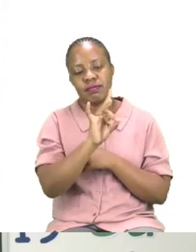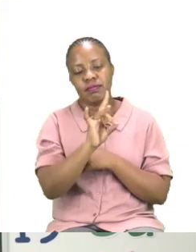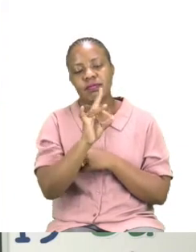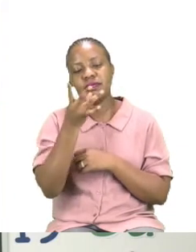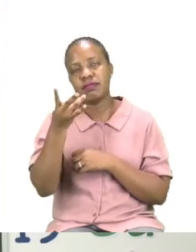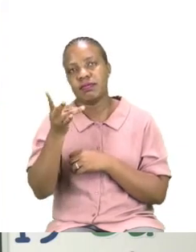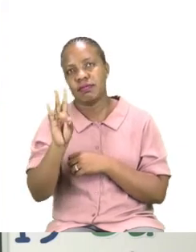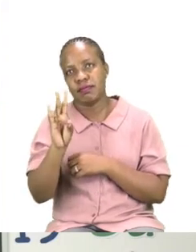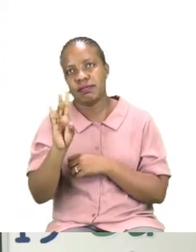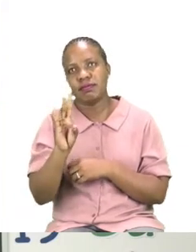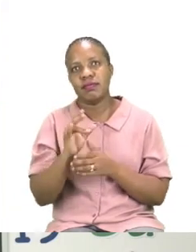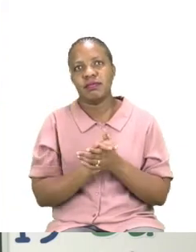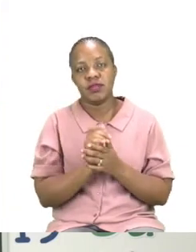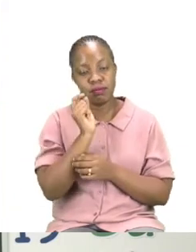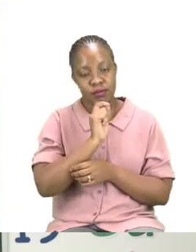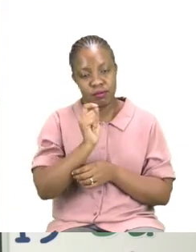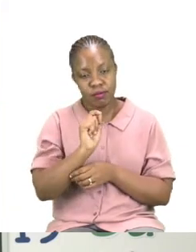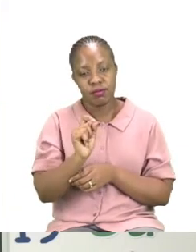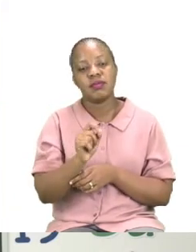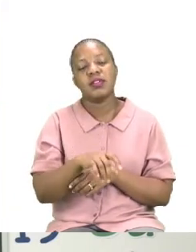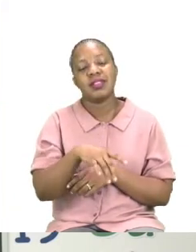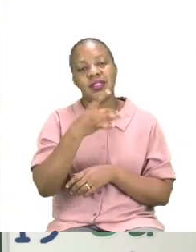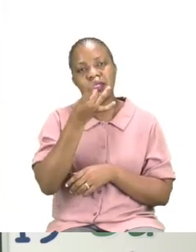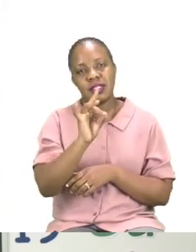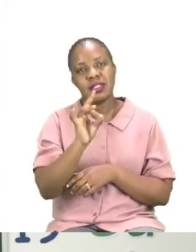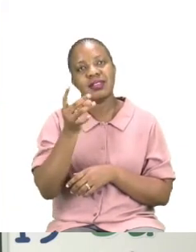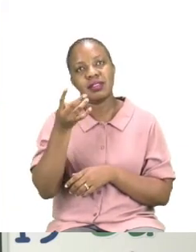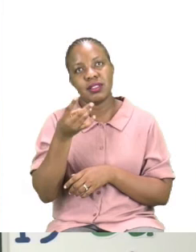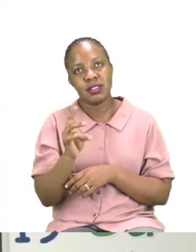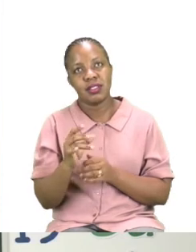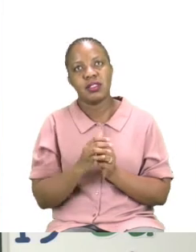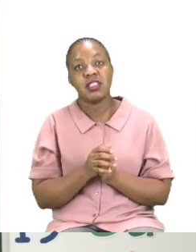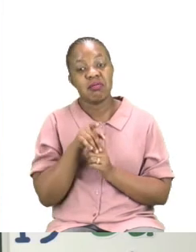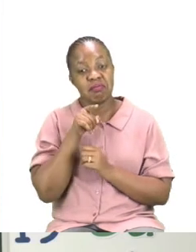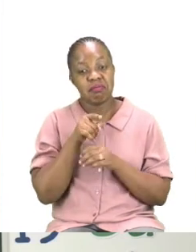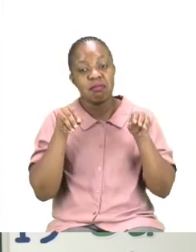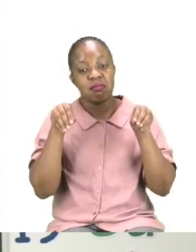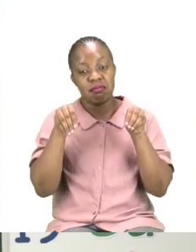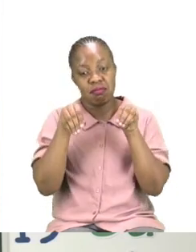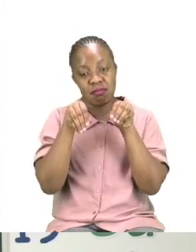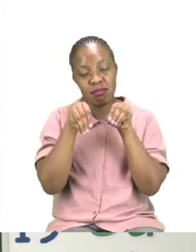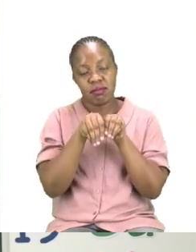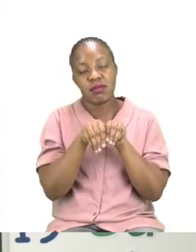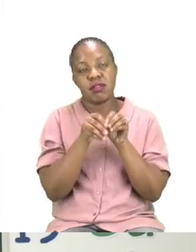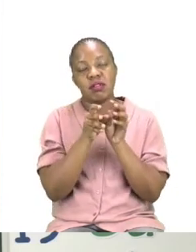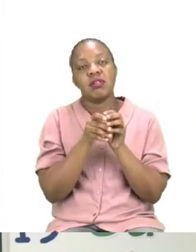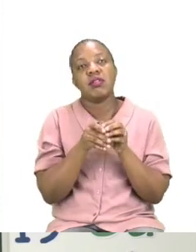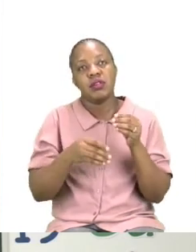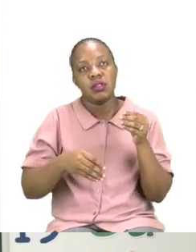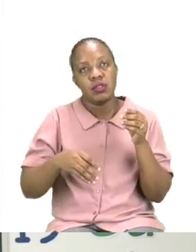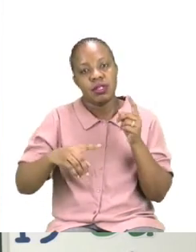87. That is how we do our addition. Let's try number